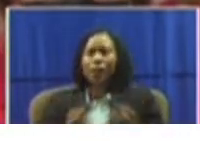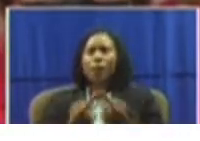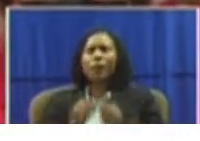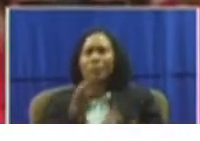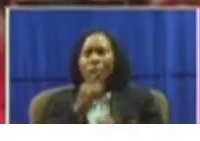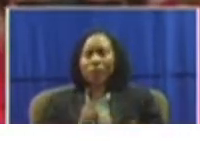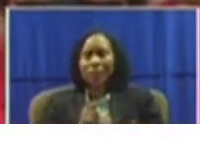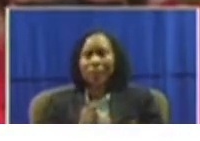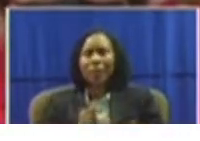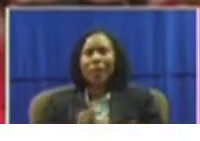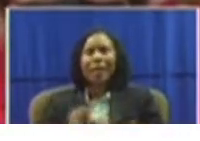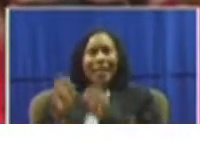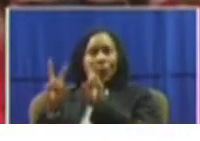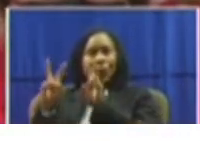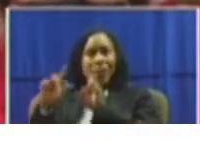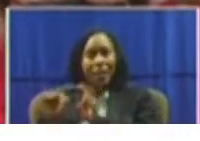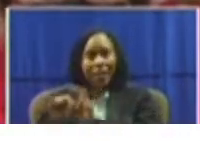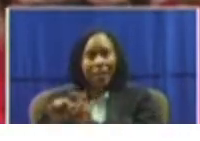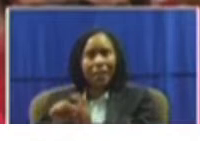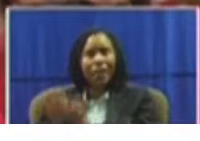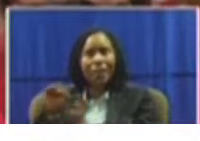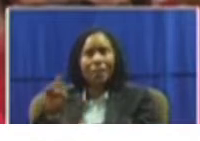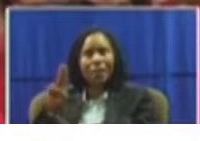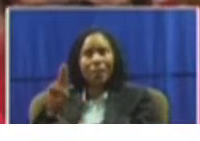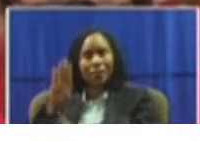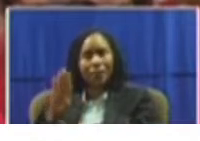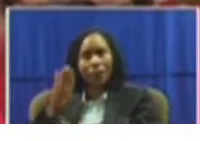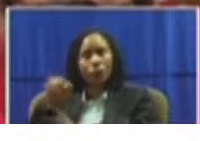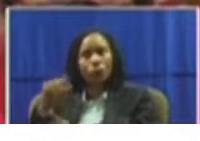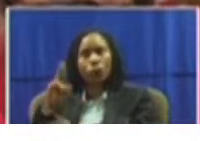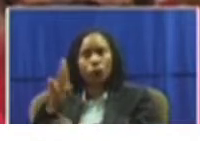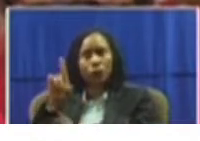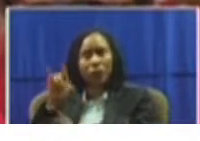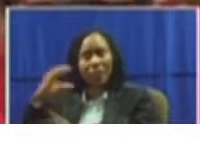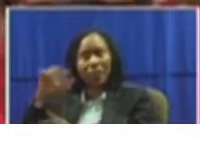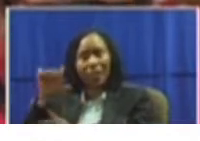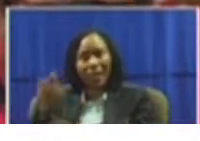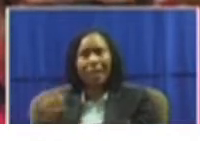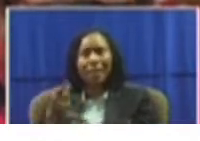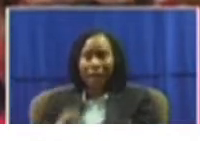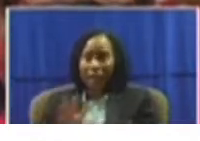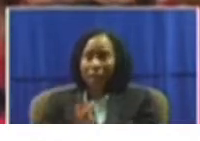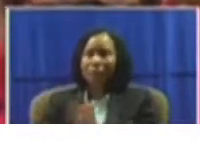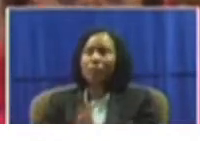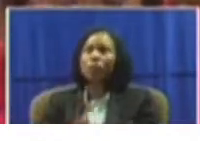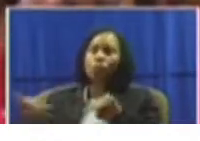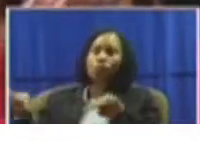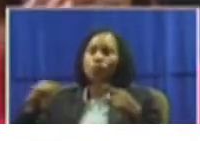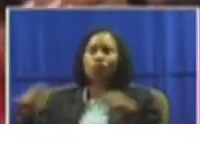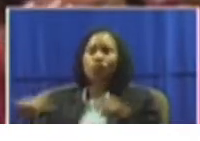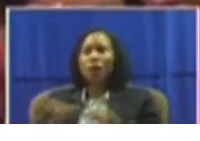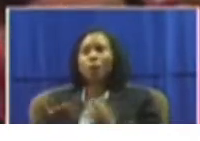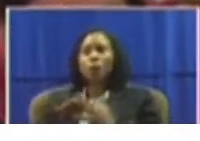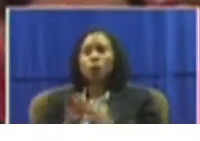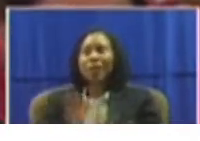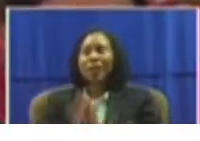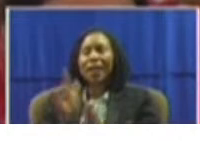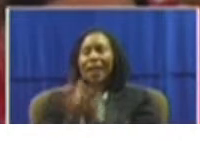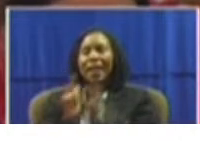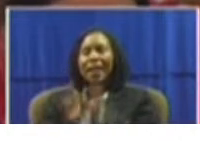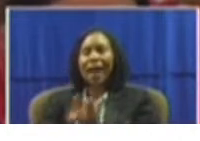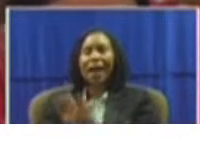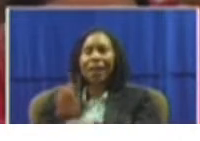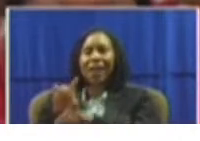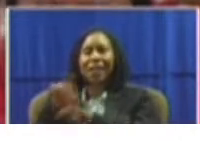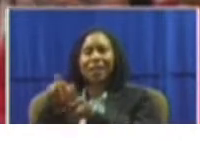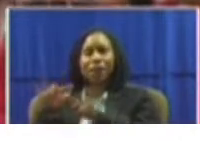sub judice or not is a matter for debate and discussion between the legal advisors. What we have today before us, Honourable